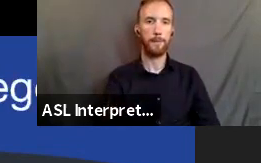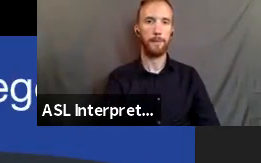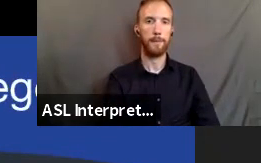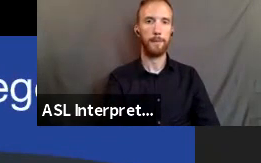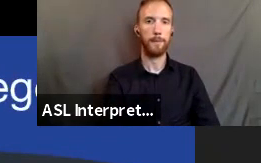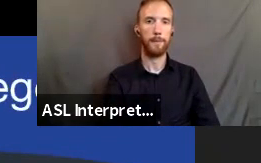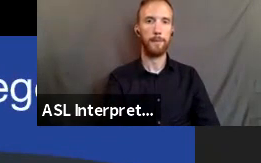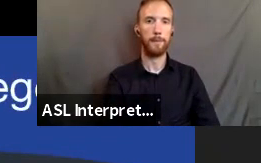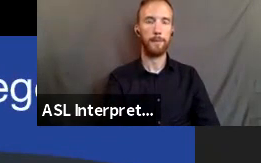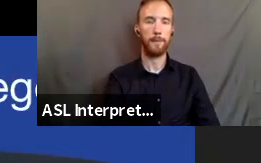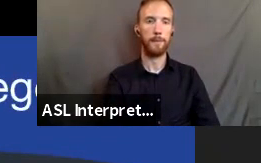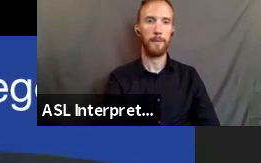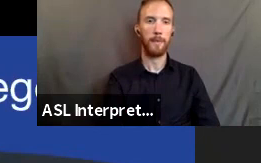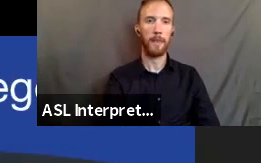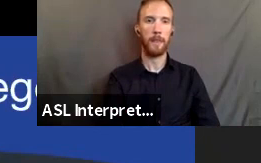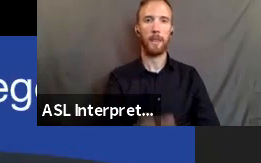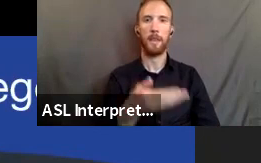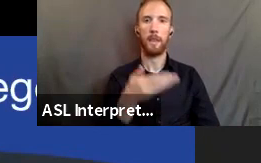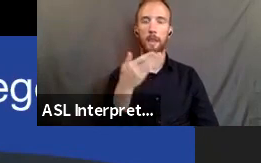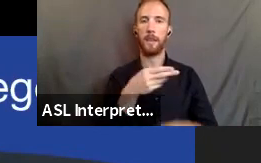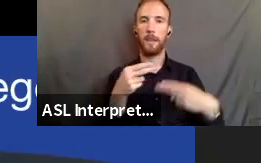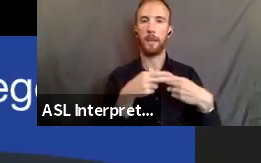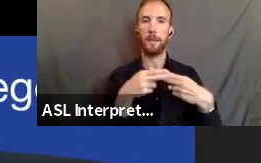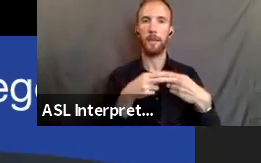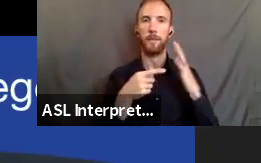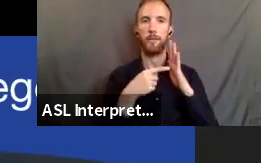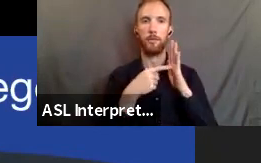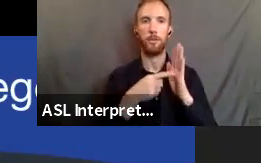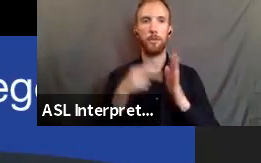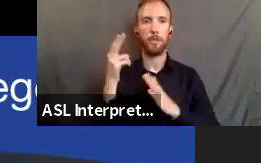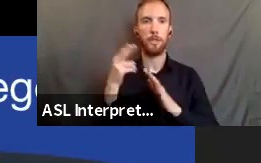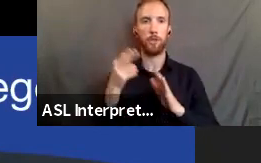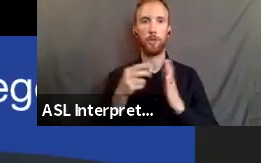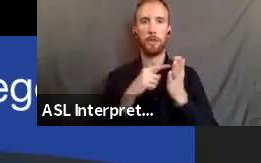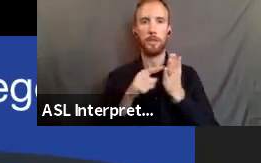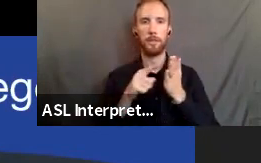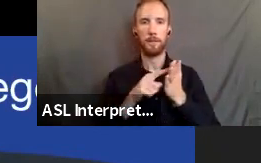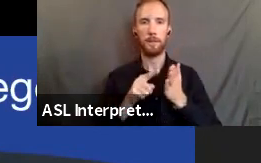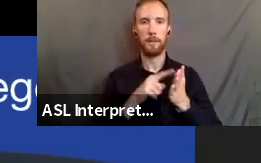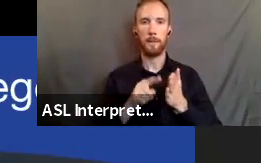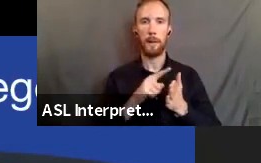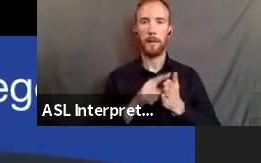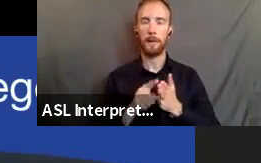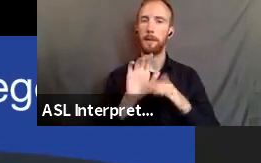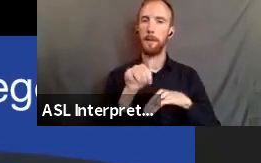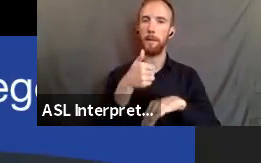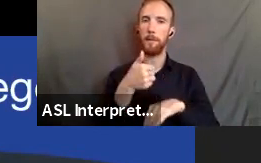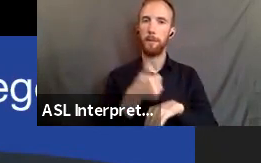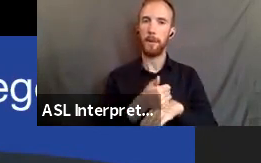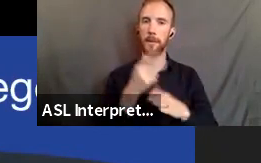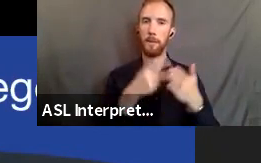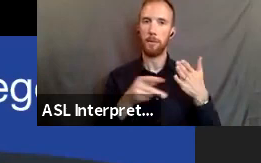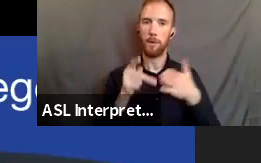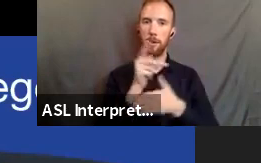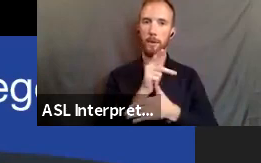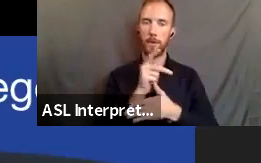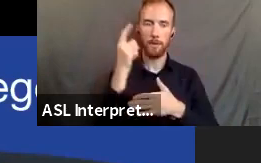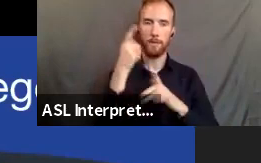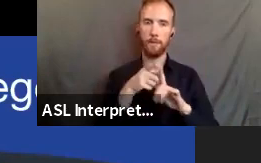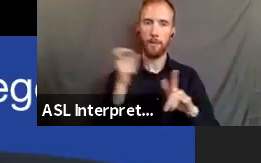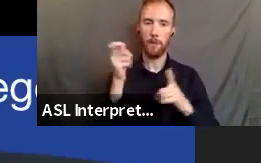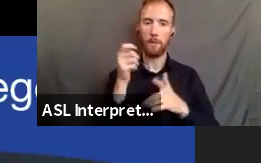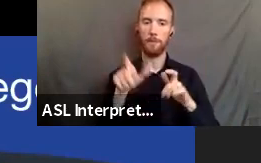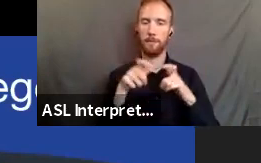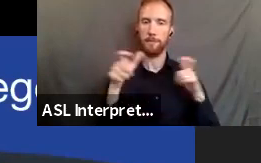the next slide illustrates the historical capital spend by priorities outlined in the educational facilities master plan from the